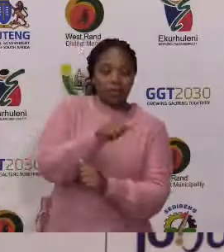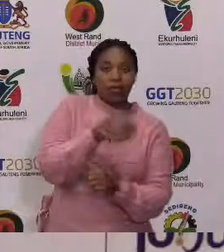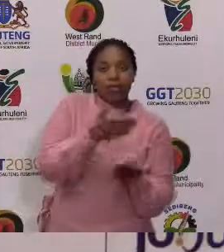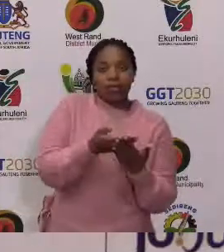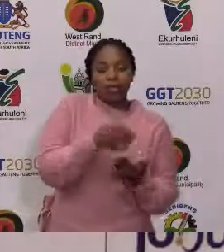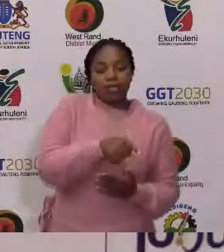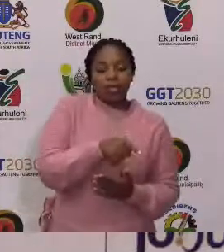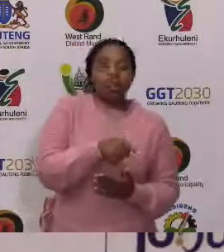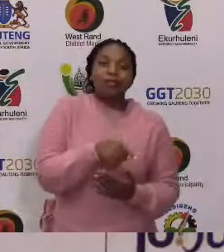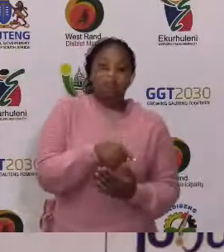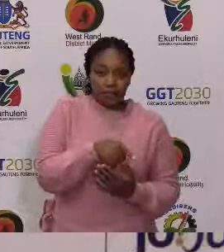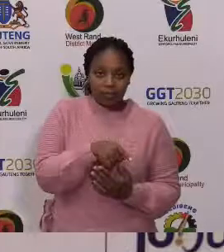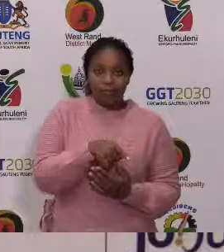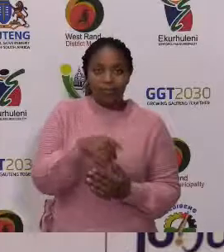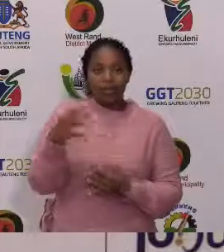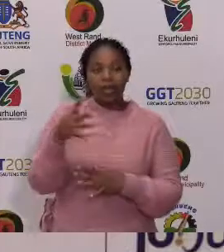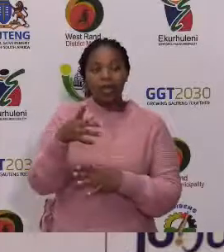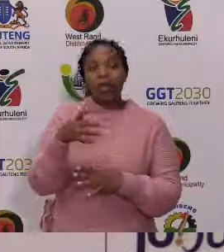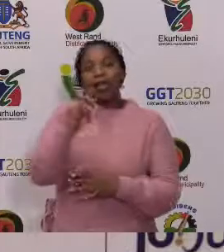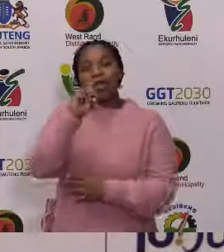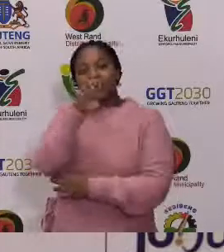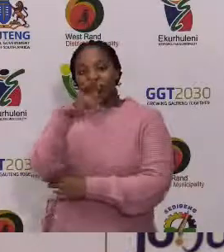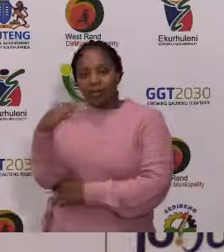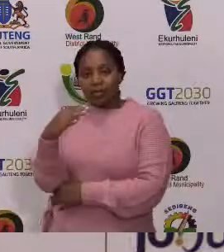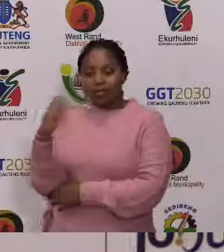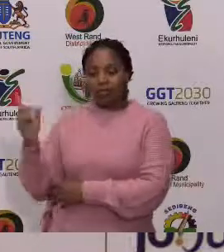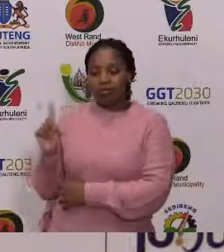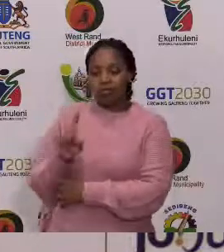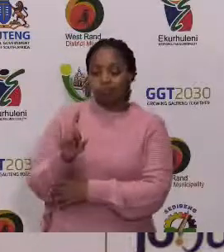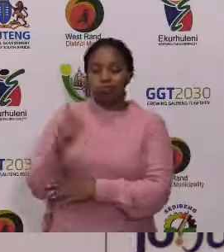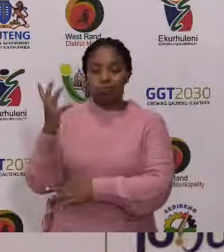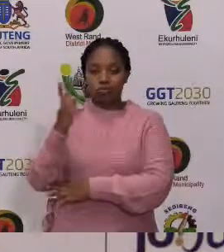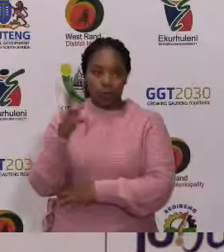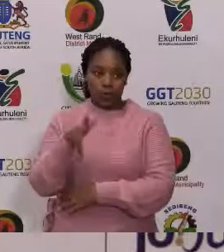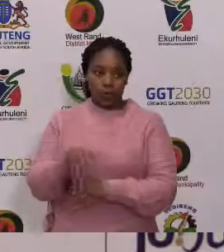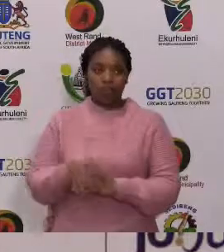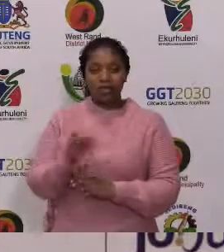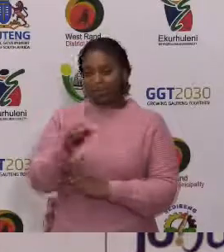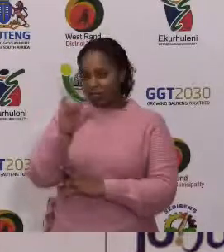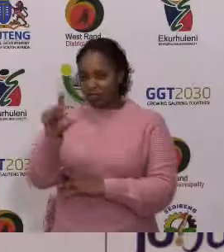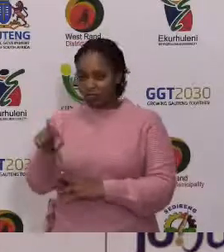Thabo, just check what the media is comfortable with.